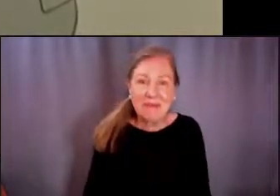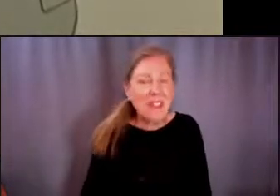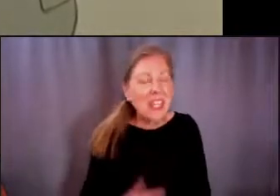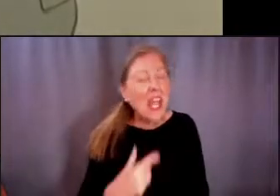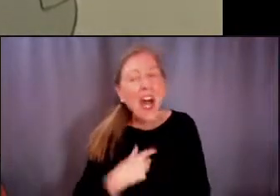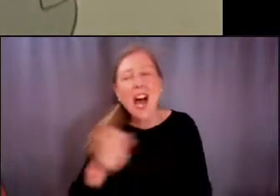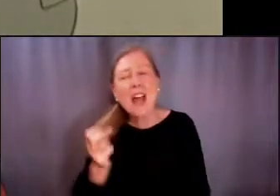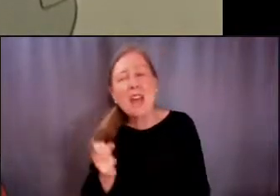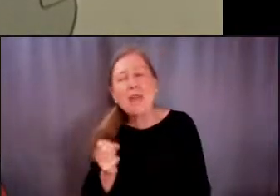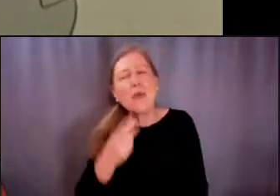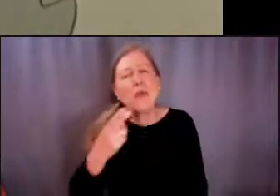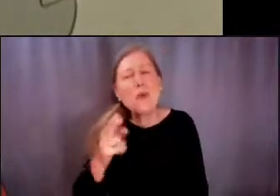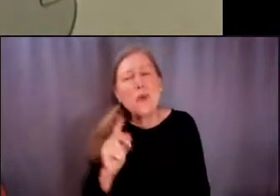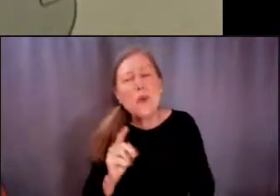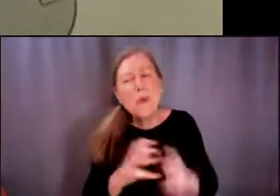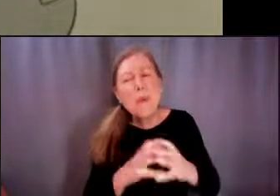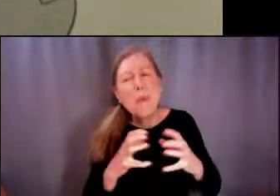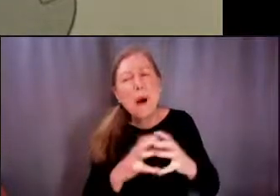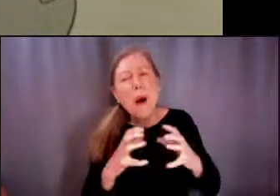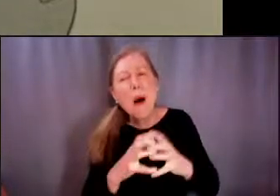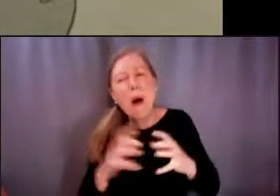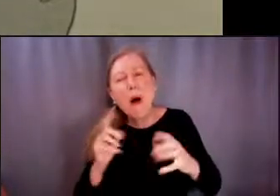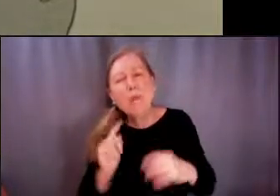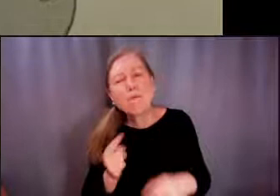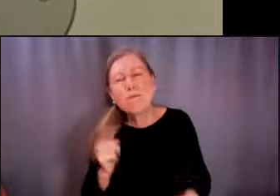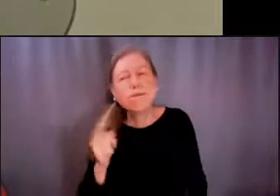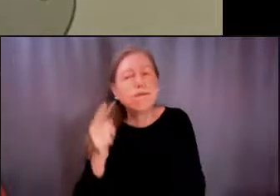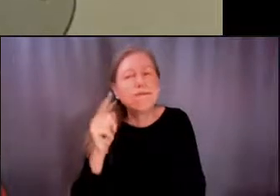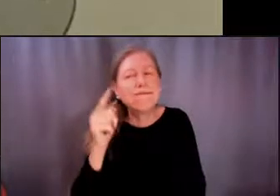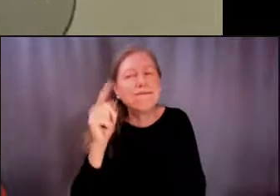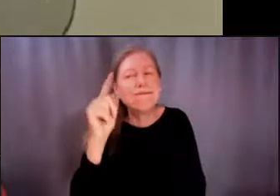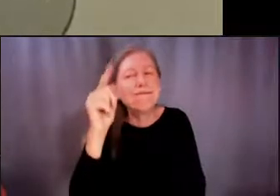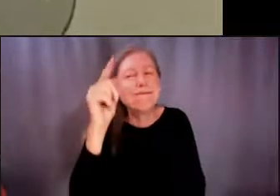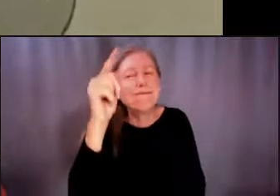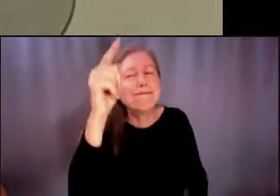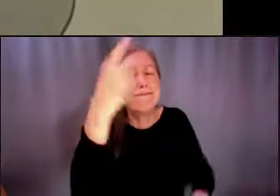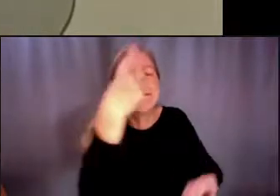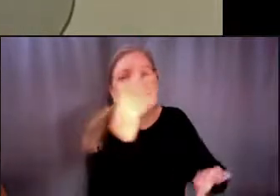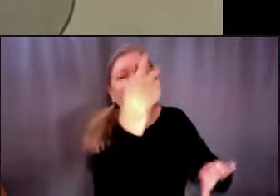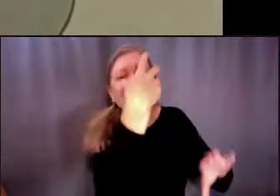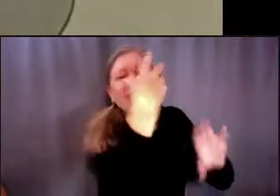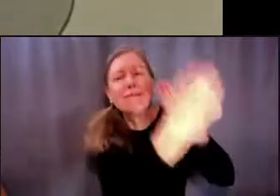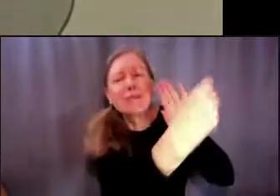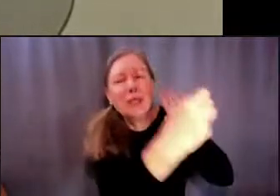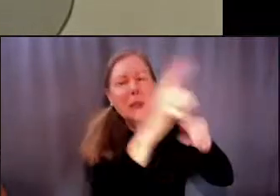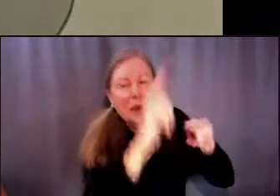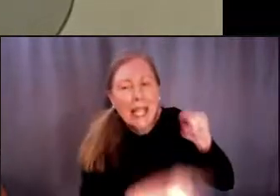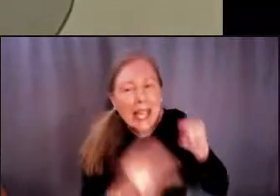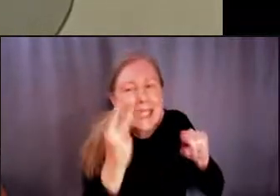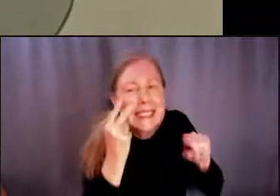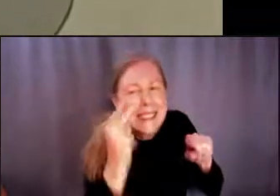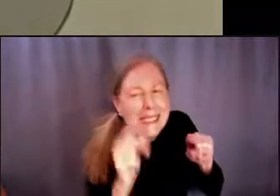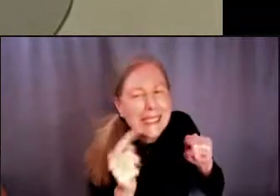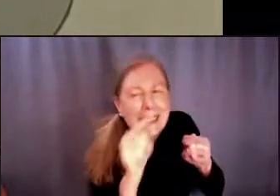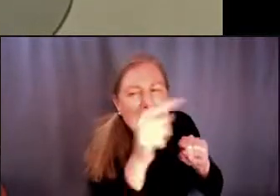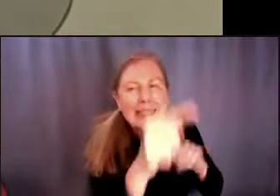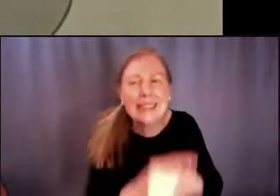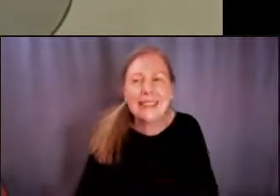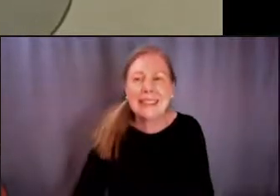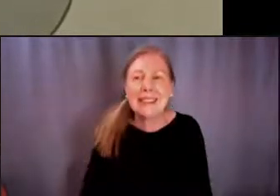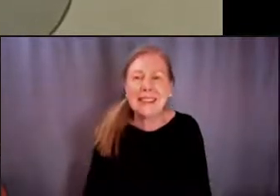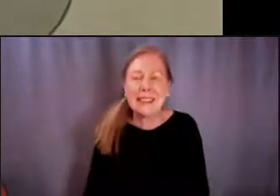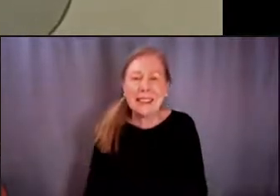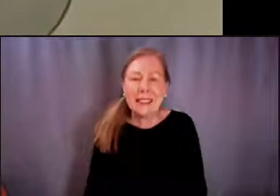I threw the ball so far you can't even see it.